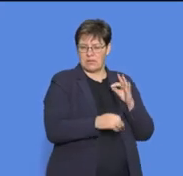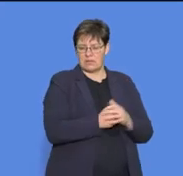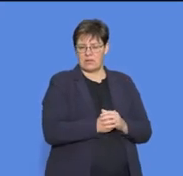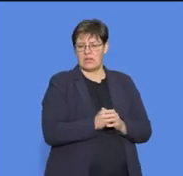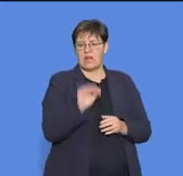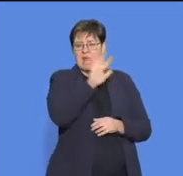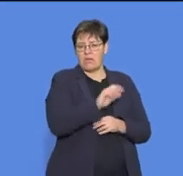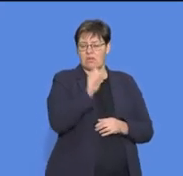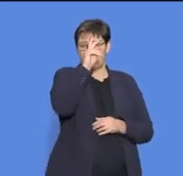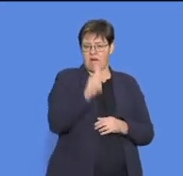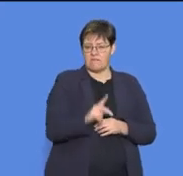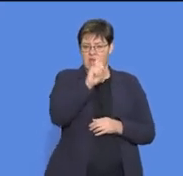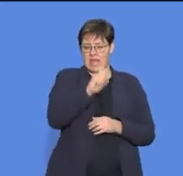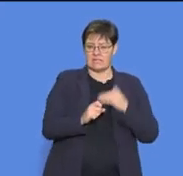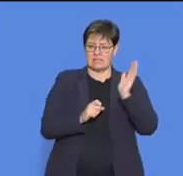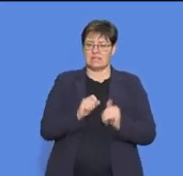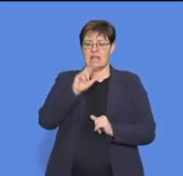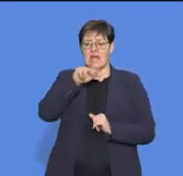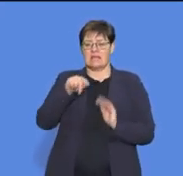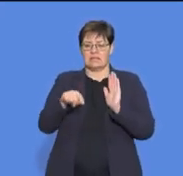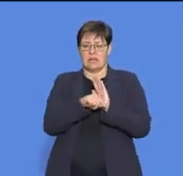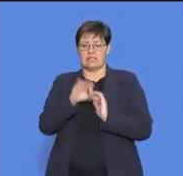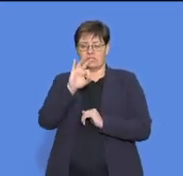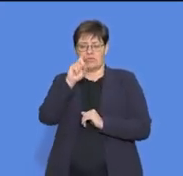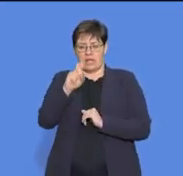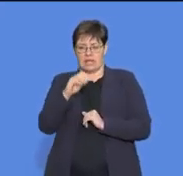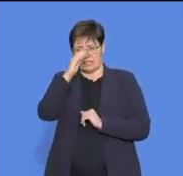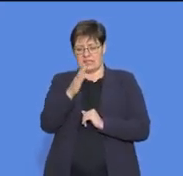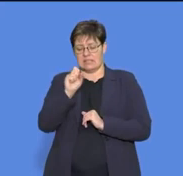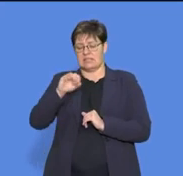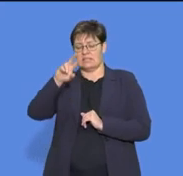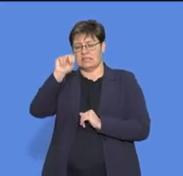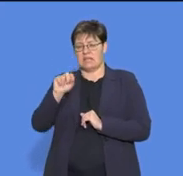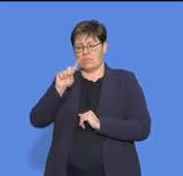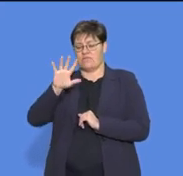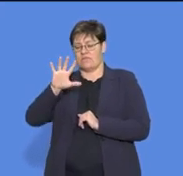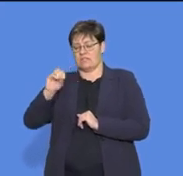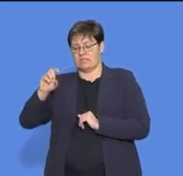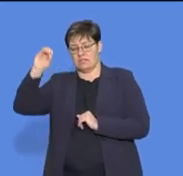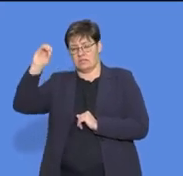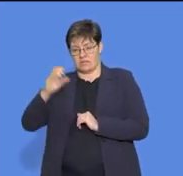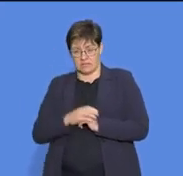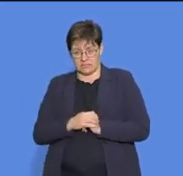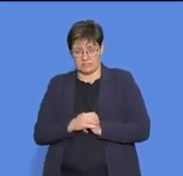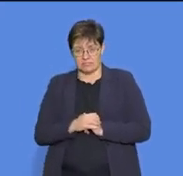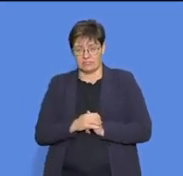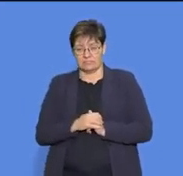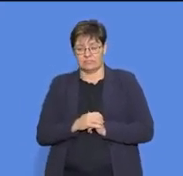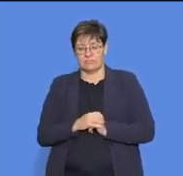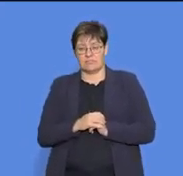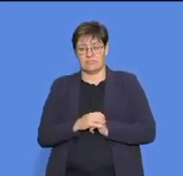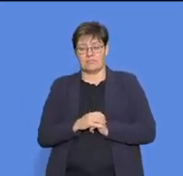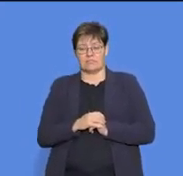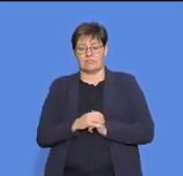our area rule, which is pretty simple now. Area is equal to half x, so x times 18 minus